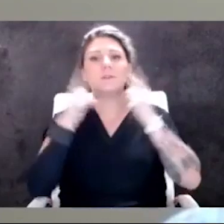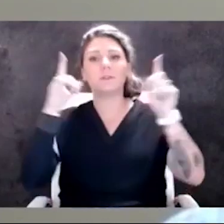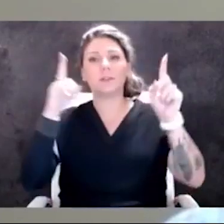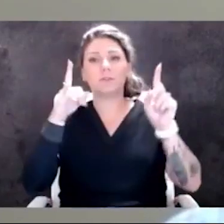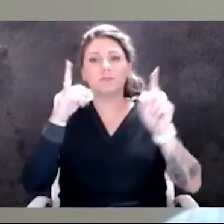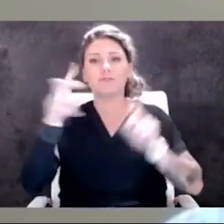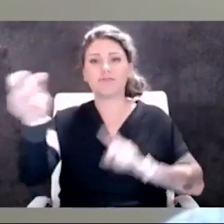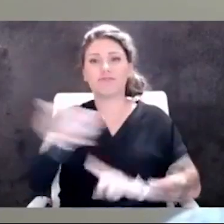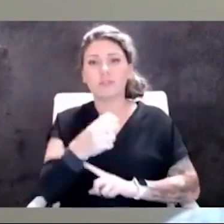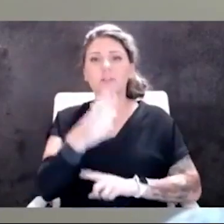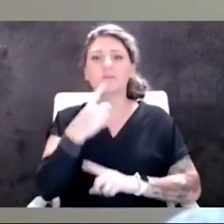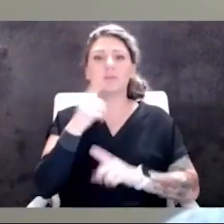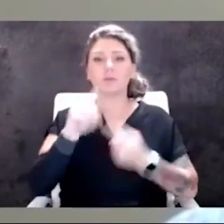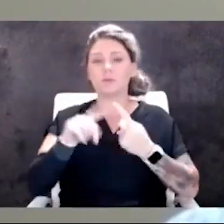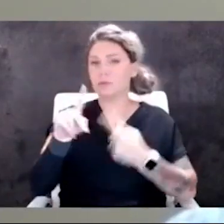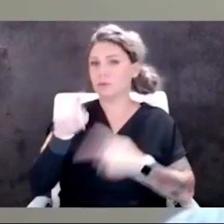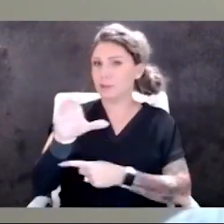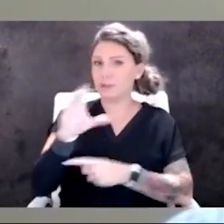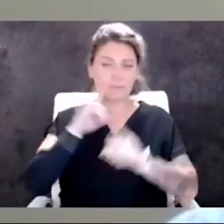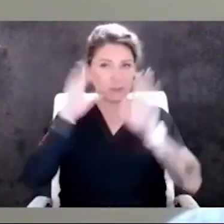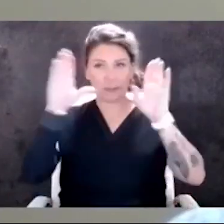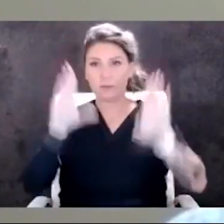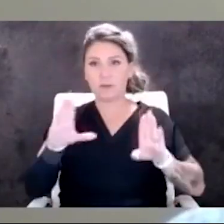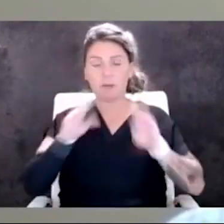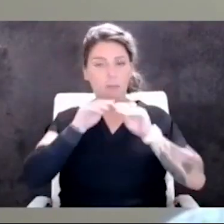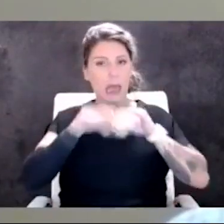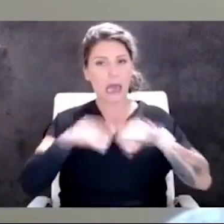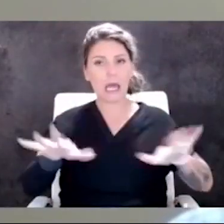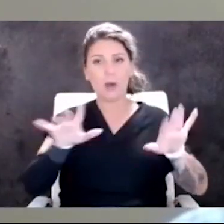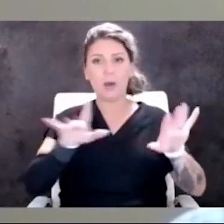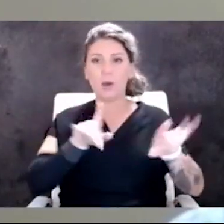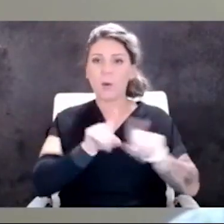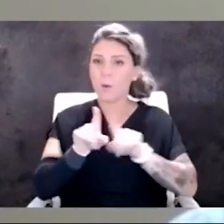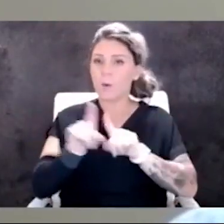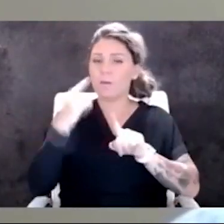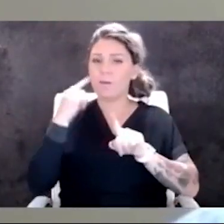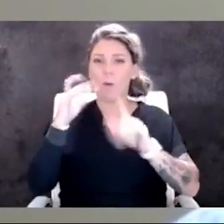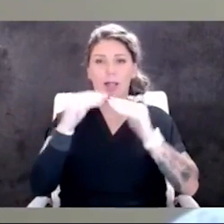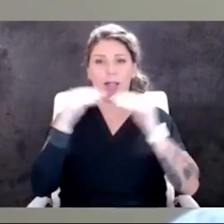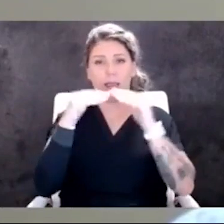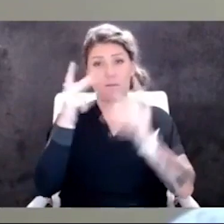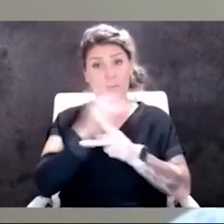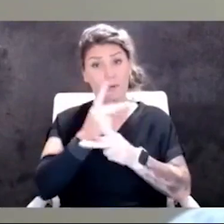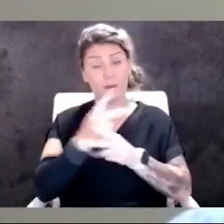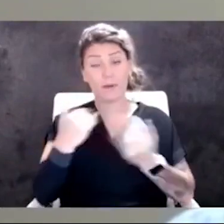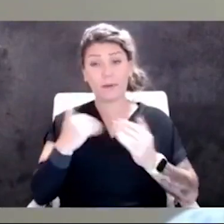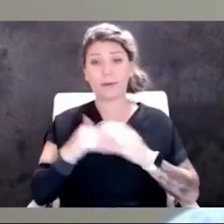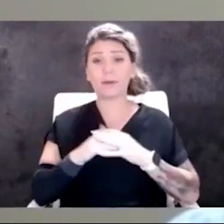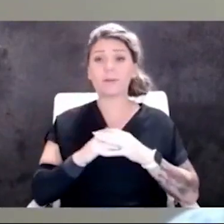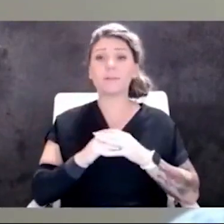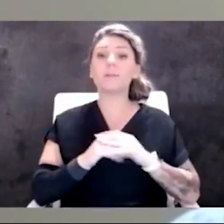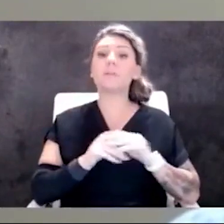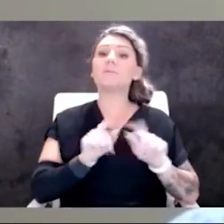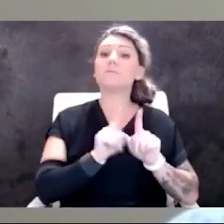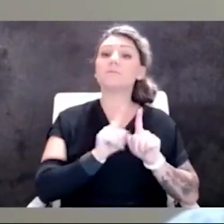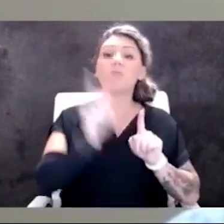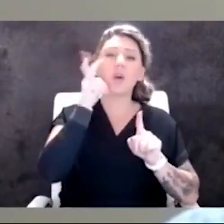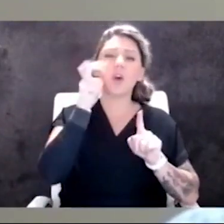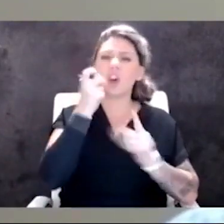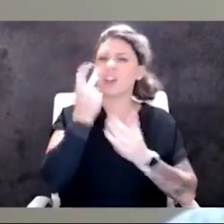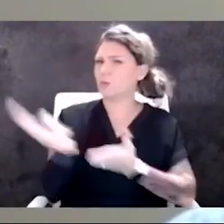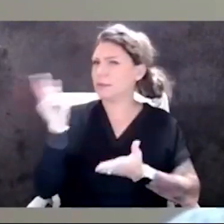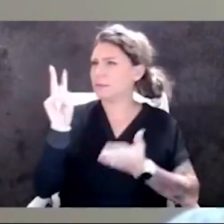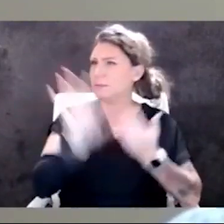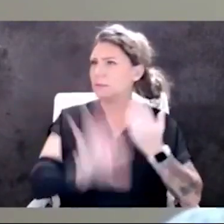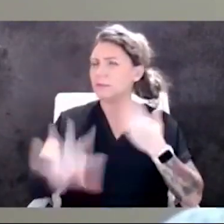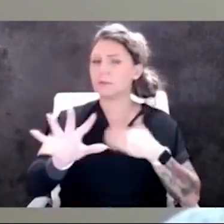Kansas City as well, which has been a tremendous blessing for them to get that level of care. And then what I heard about 2 weeks ago would